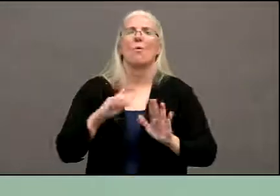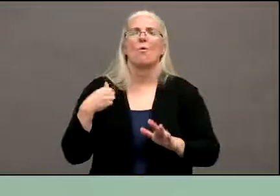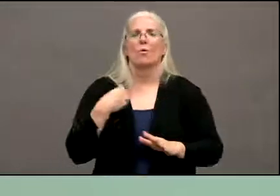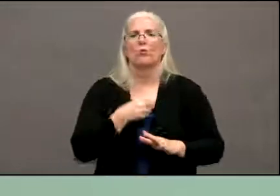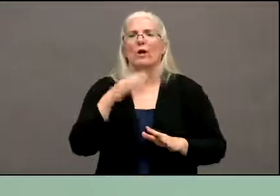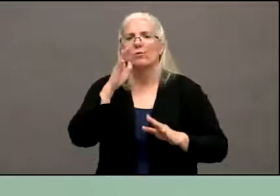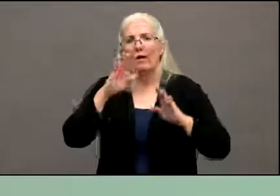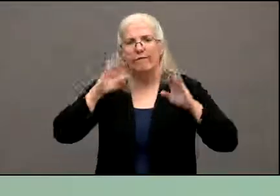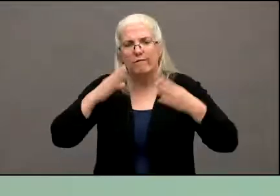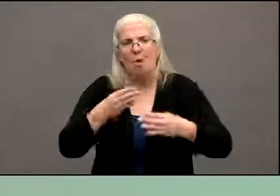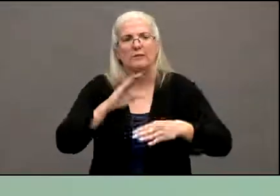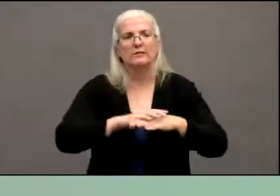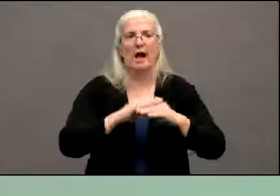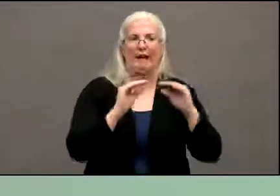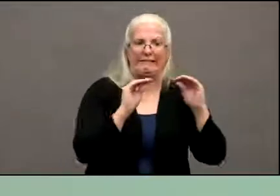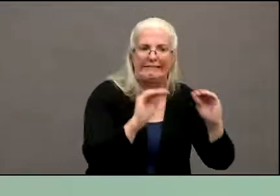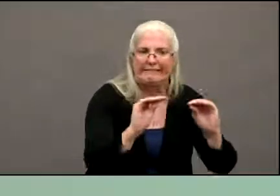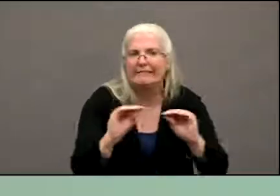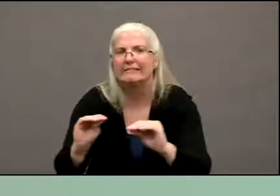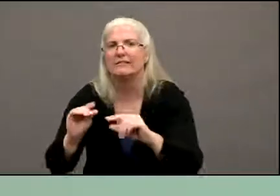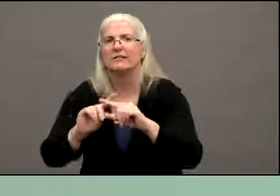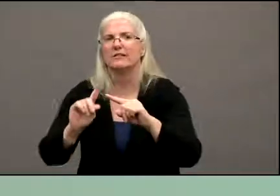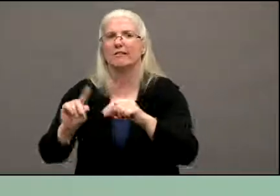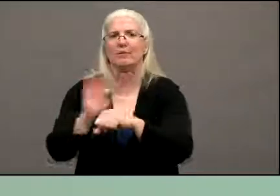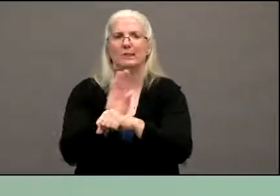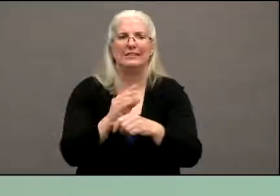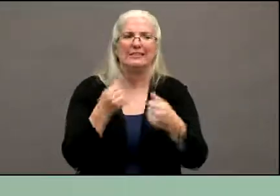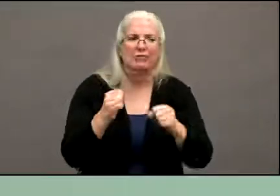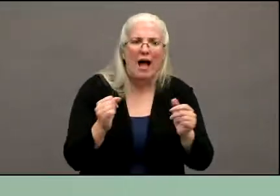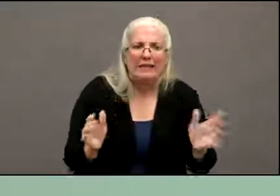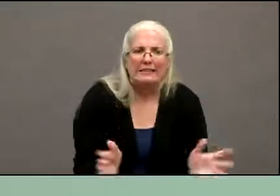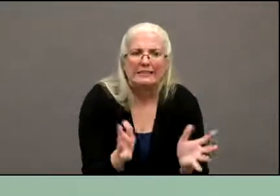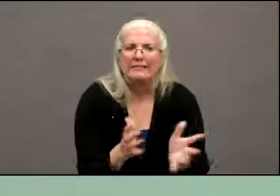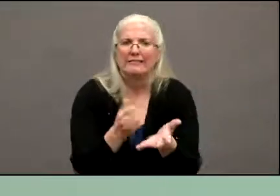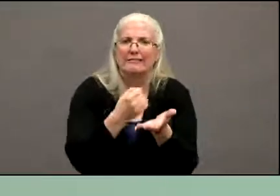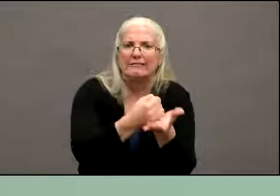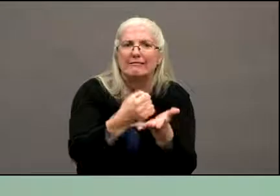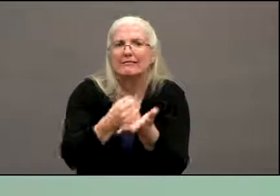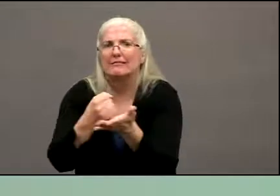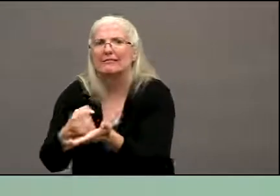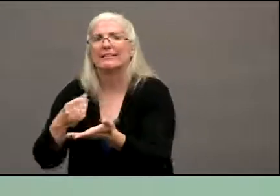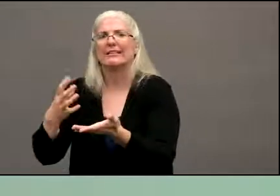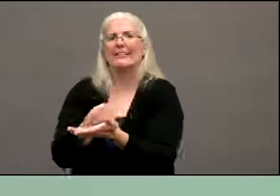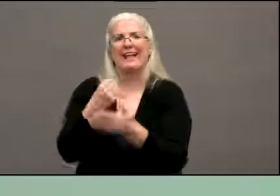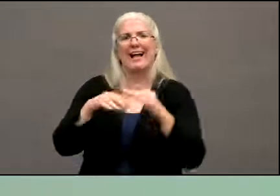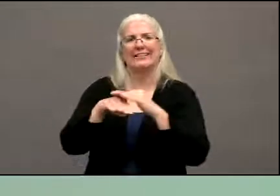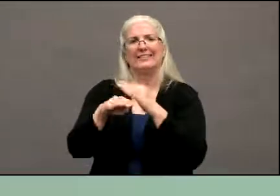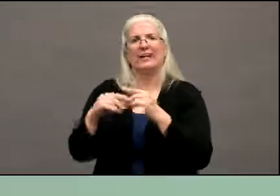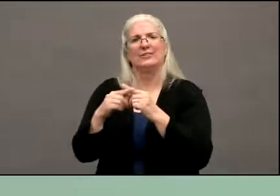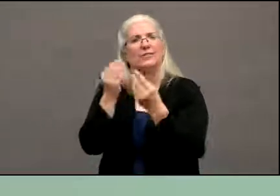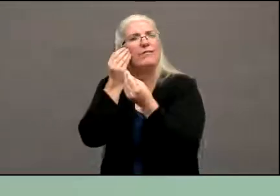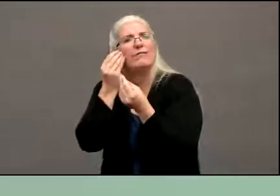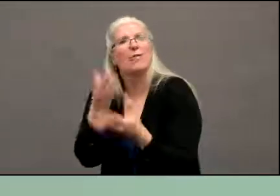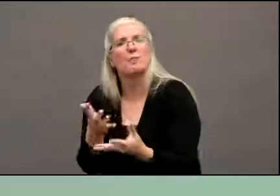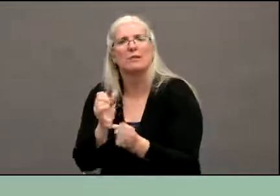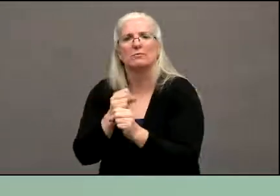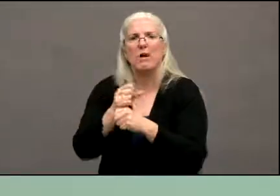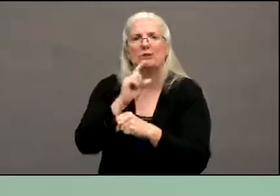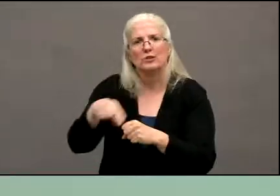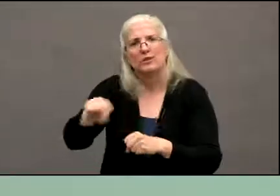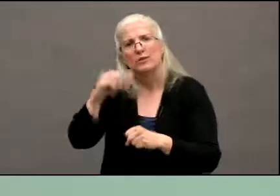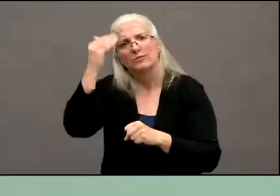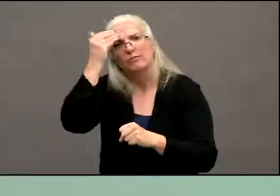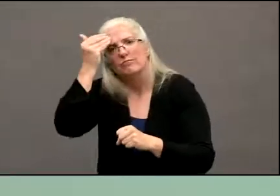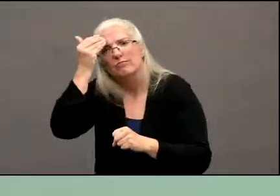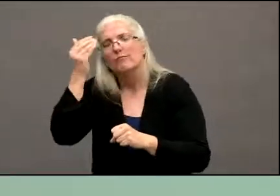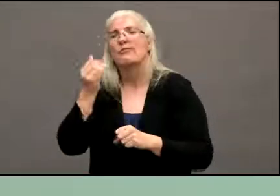of promoting and making sure that everyone has access to this information. So if there is a concern somewhere, by sharing it with us, we send an education